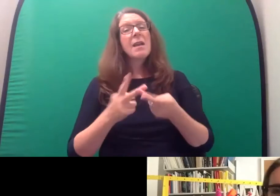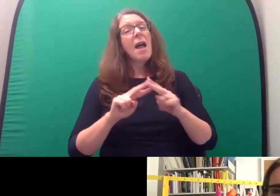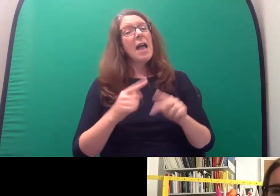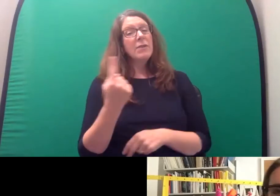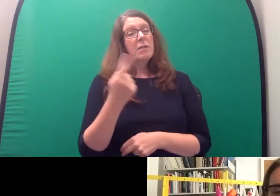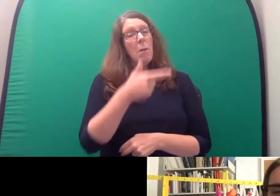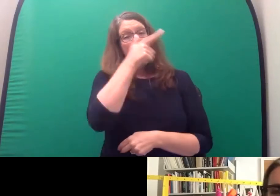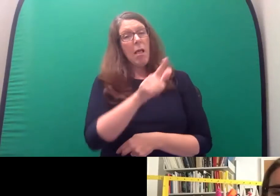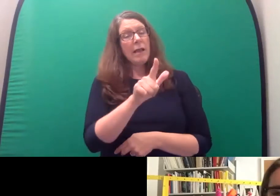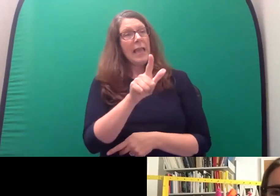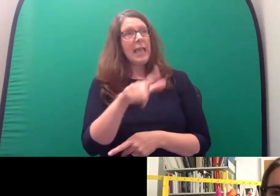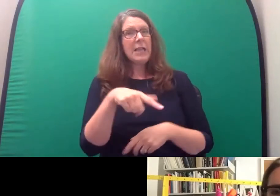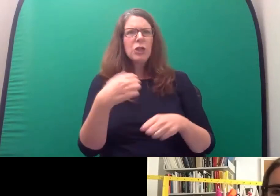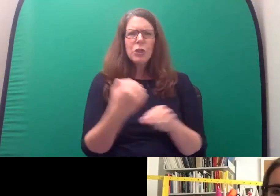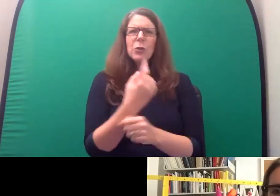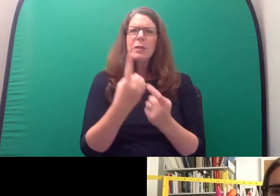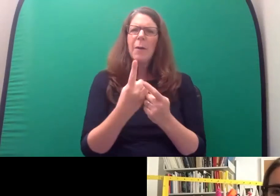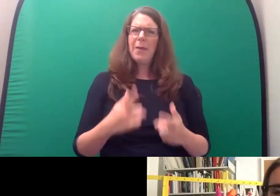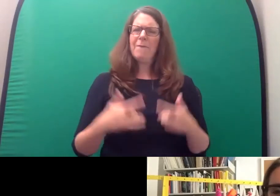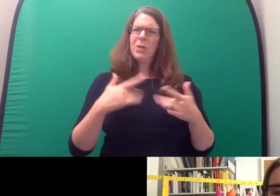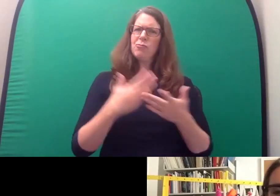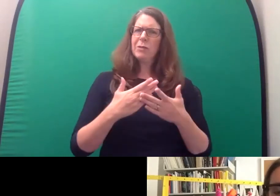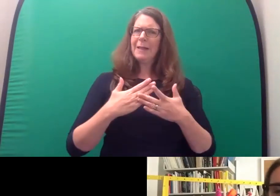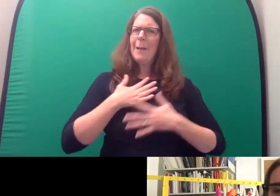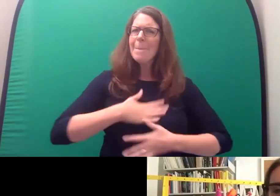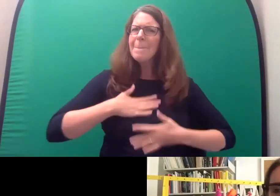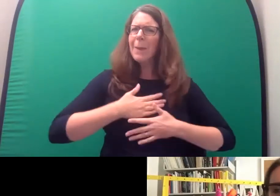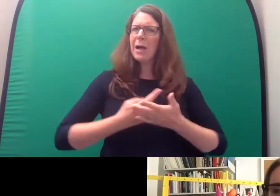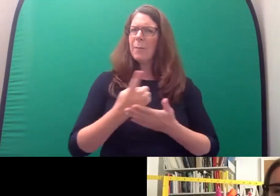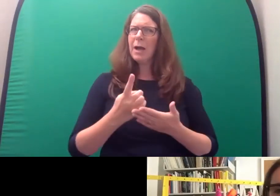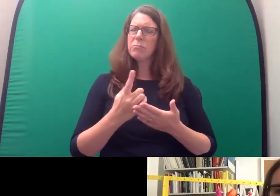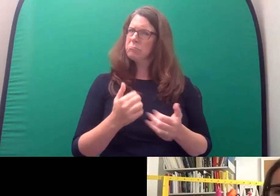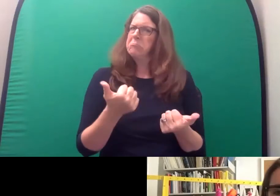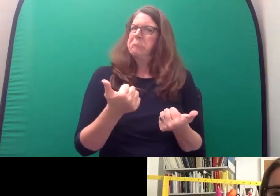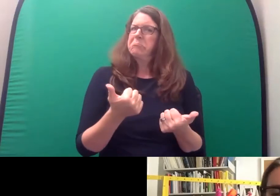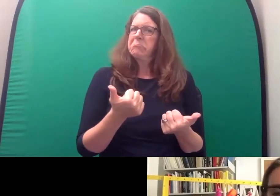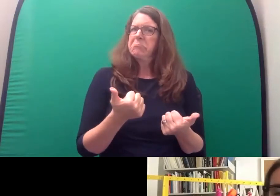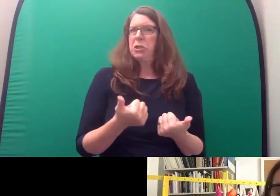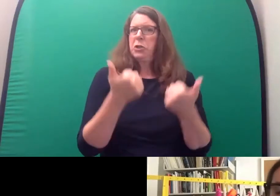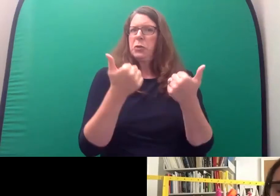life, it drives everything. It's a great force to be